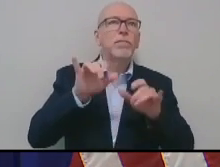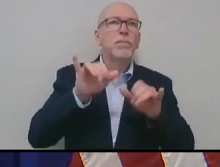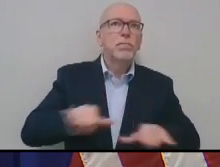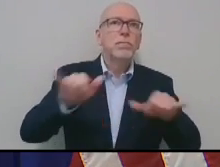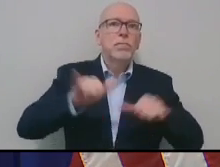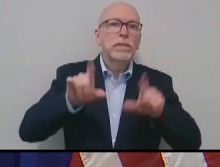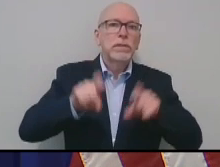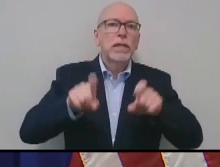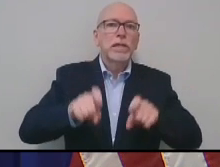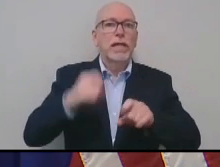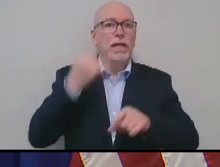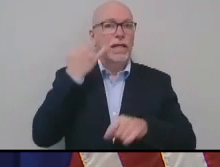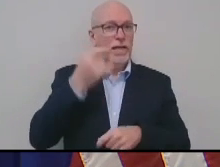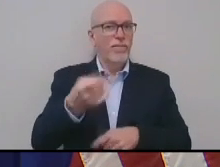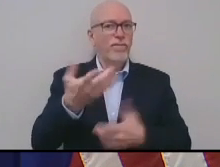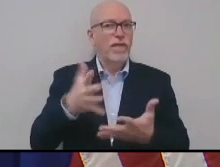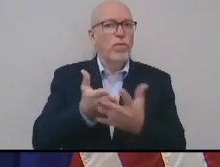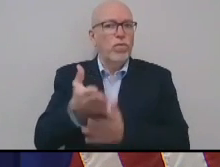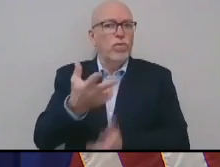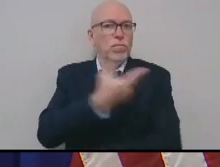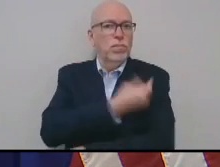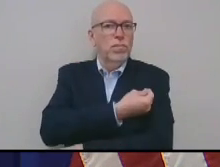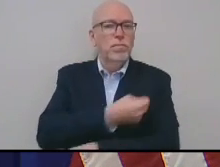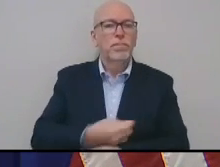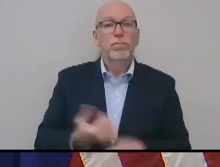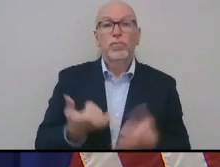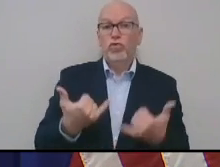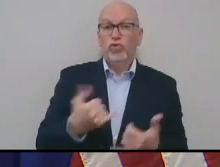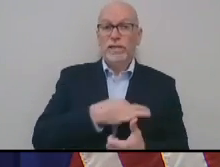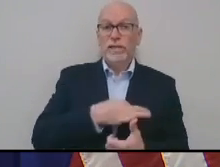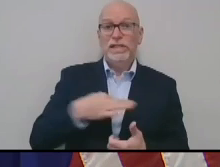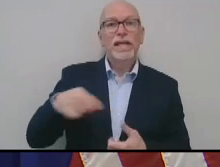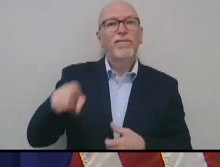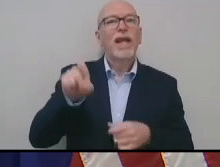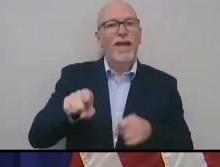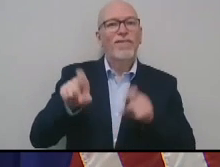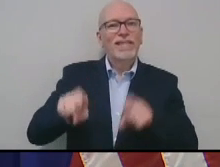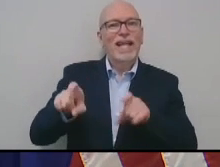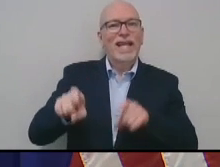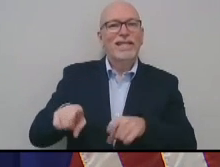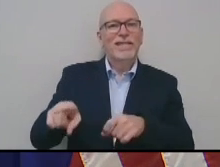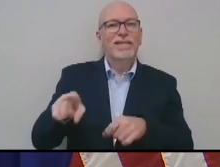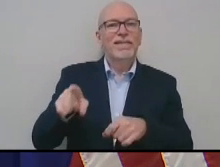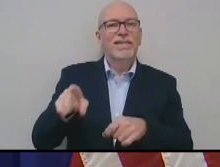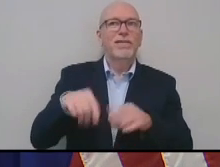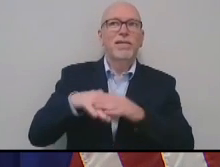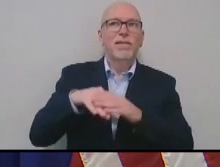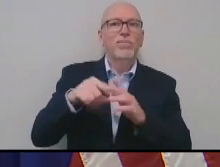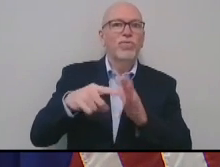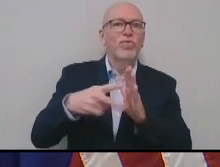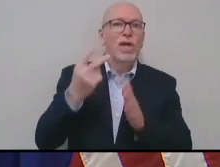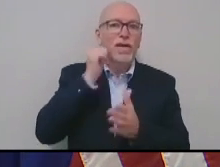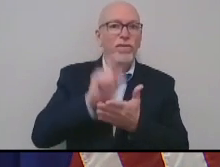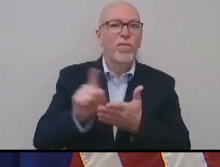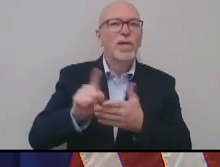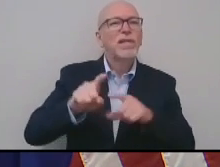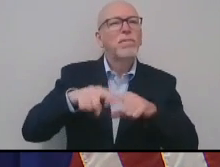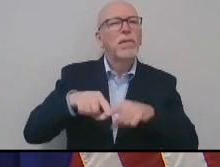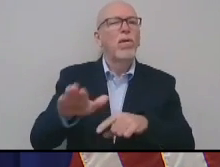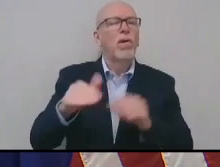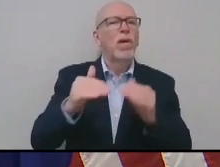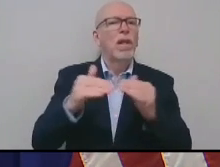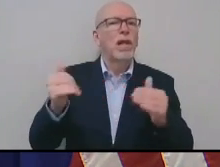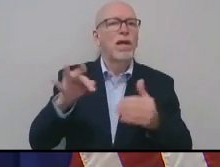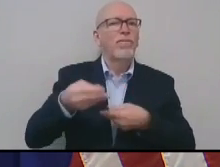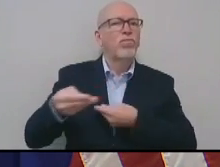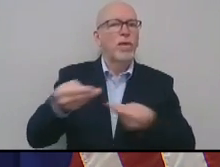fully immunized. Currently, staff are subject to testing to up to twice a week, depending on the level of transmission in the